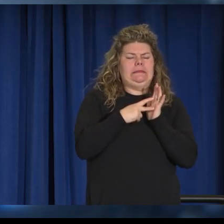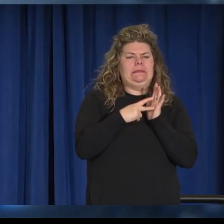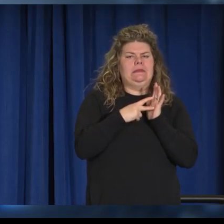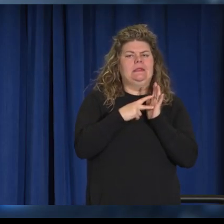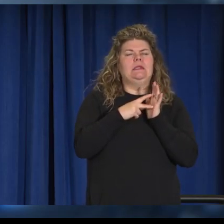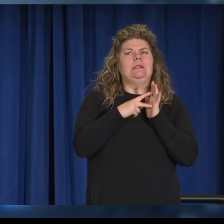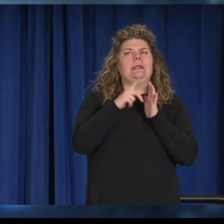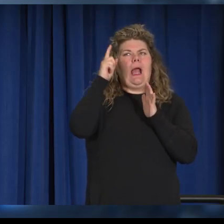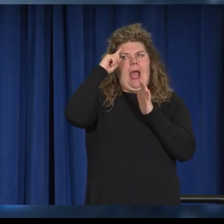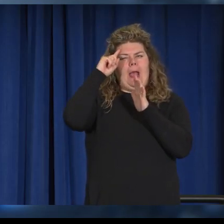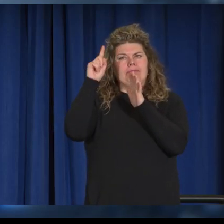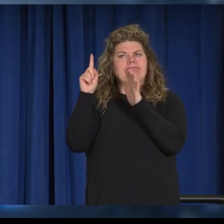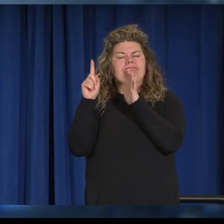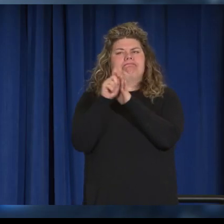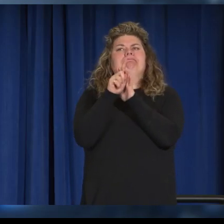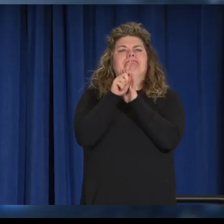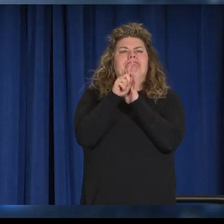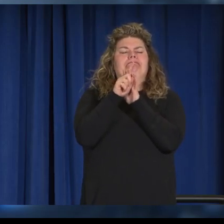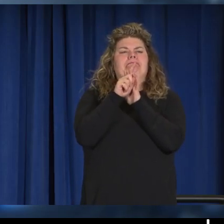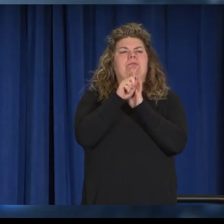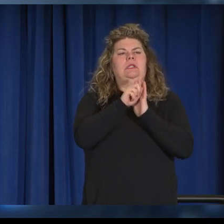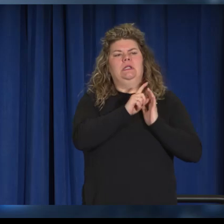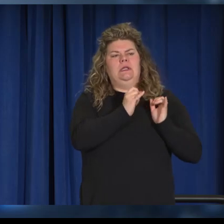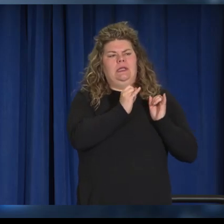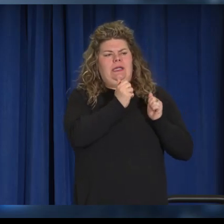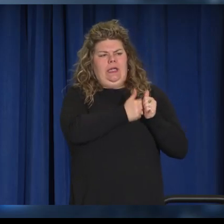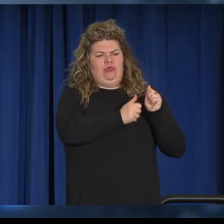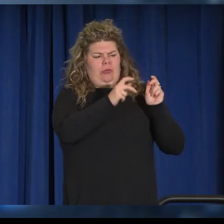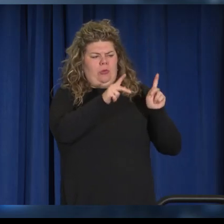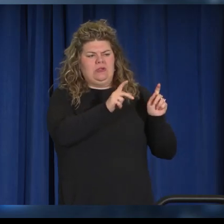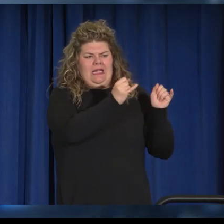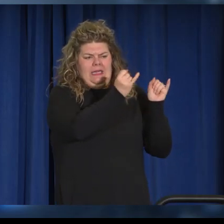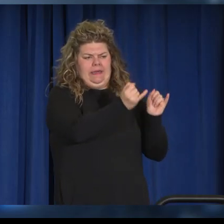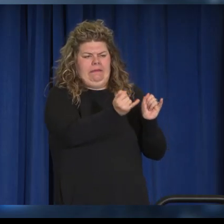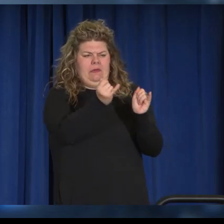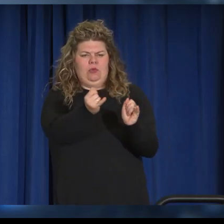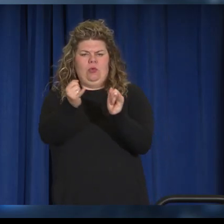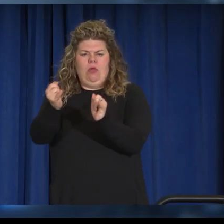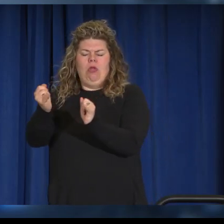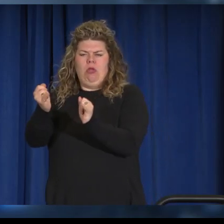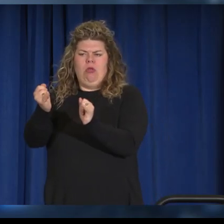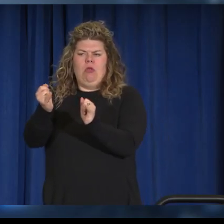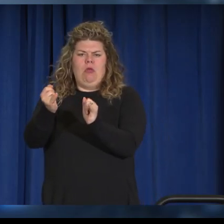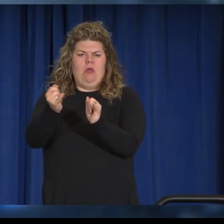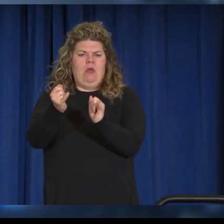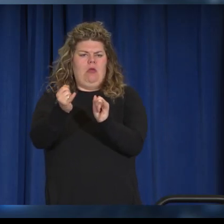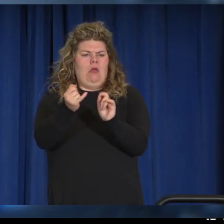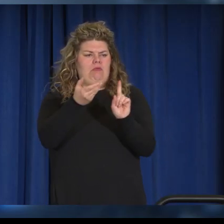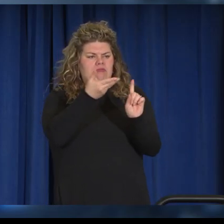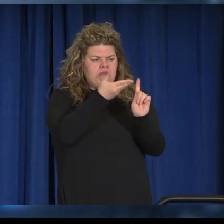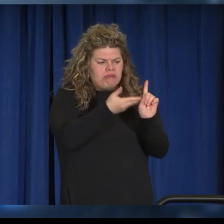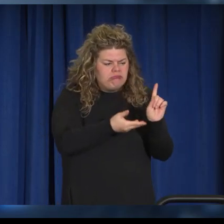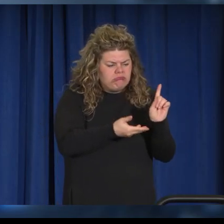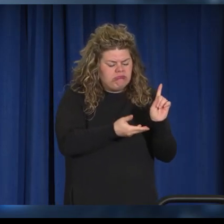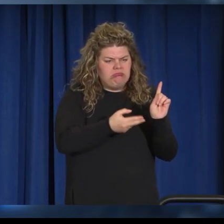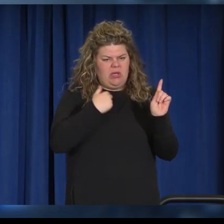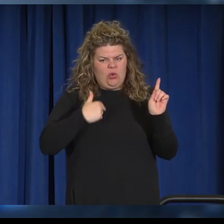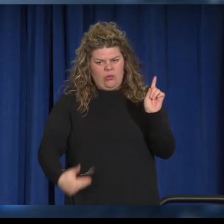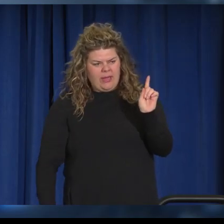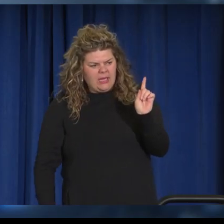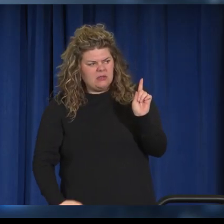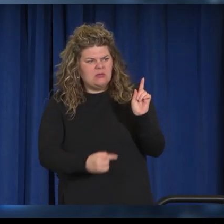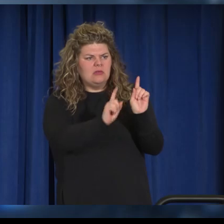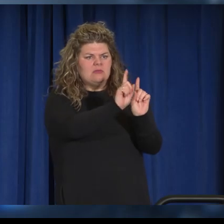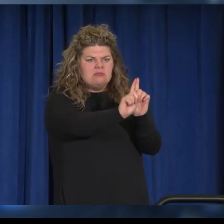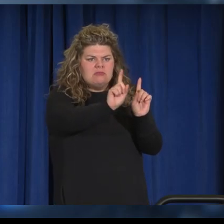me is this concept of individuality, of understanding that at an individual, person-to-person, human level, the